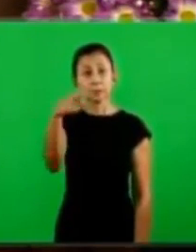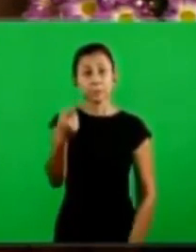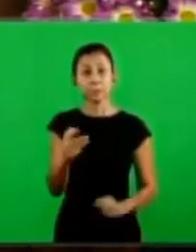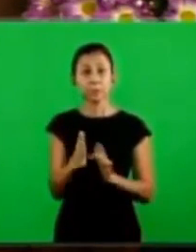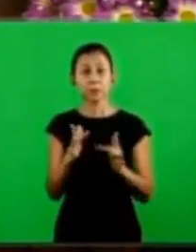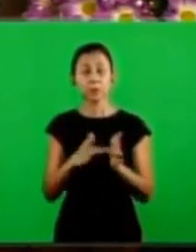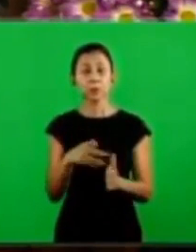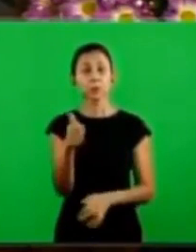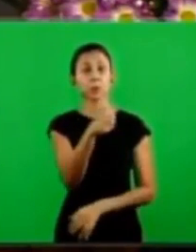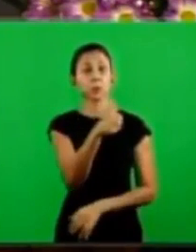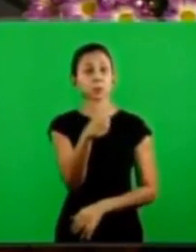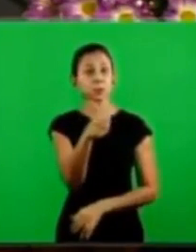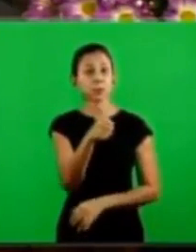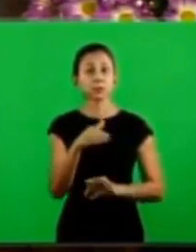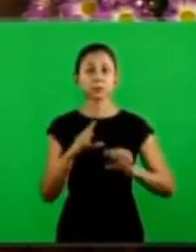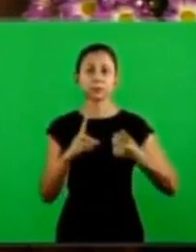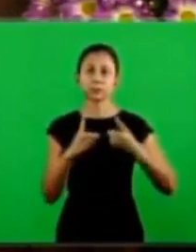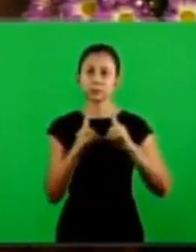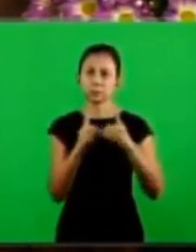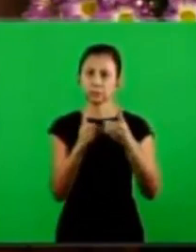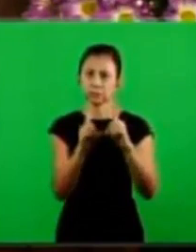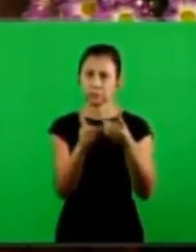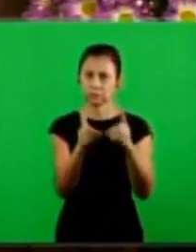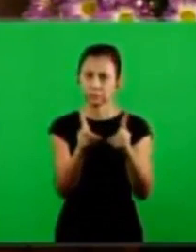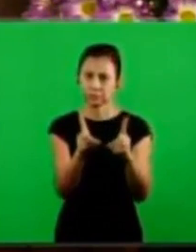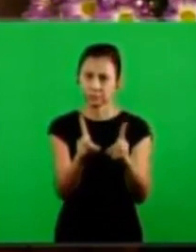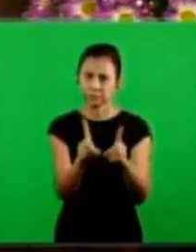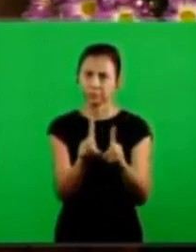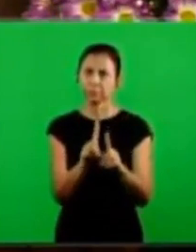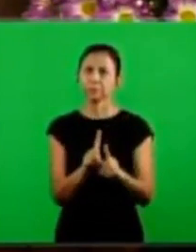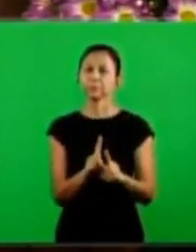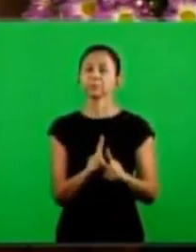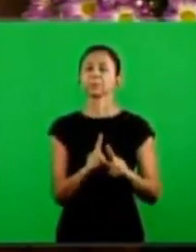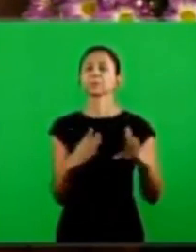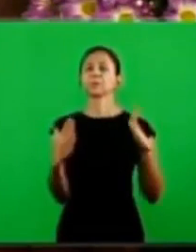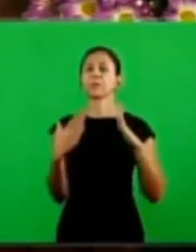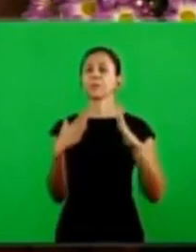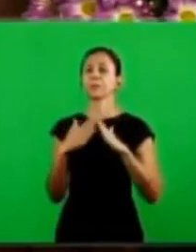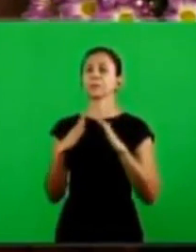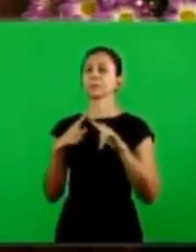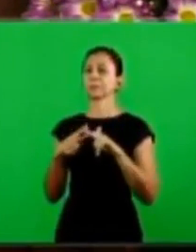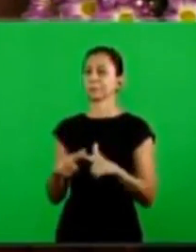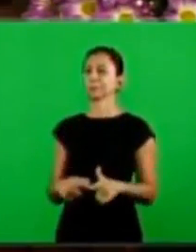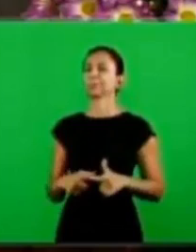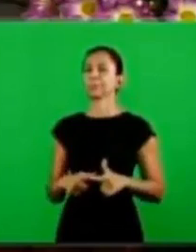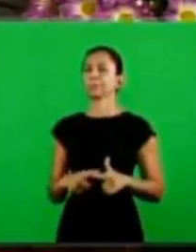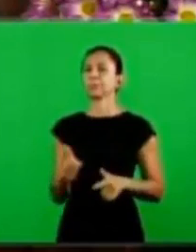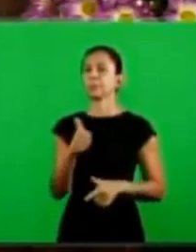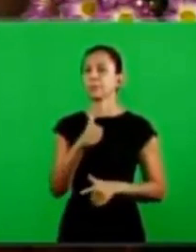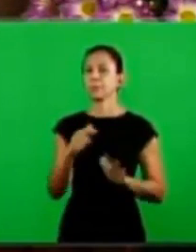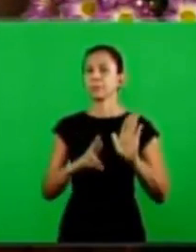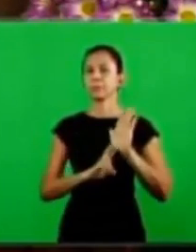then he meet all the 11 disciples. Now it's the church.